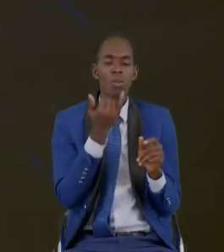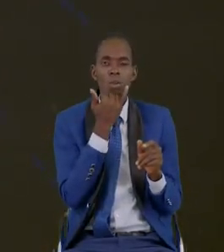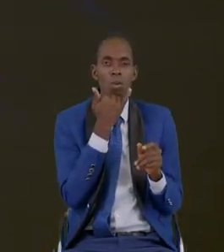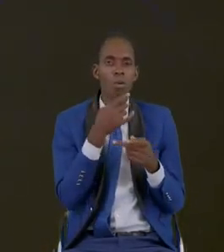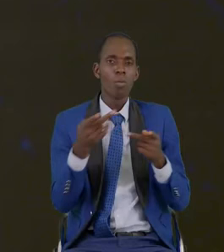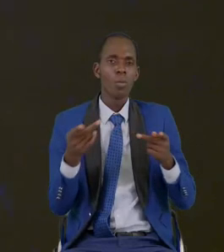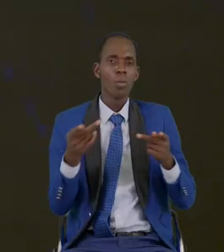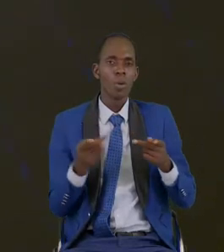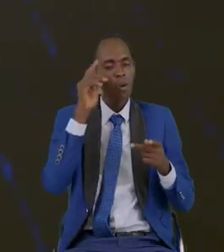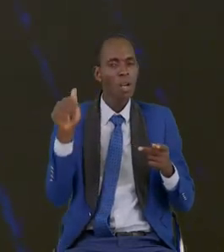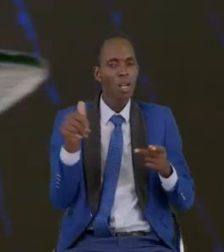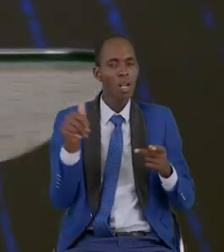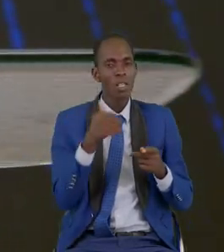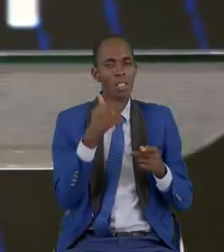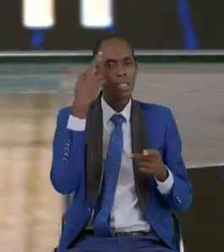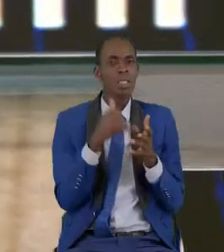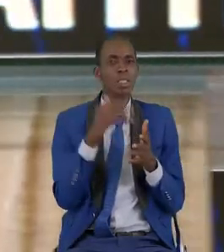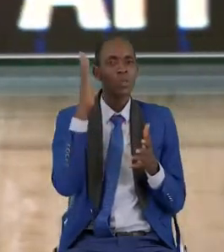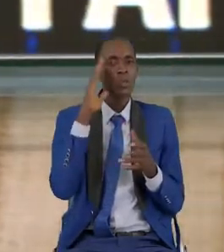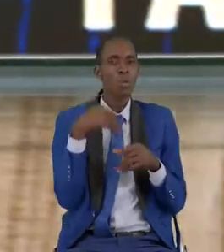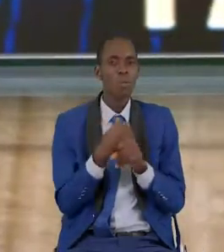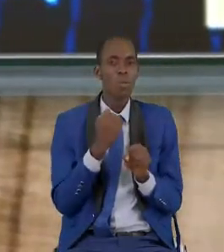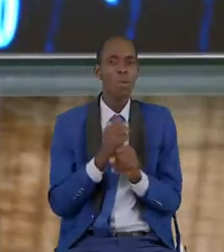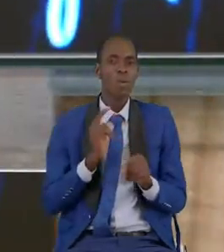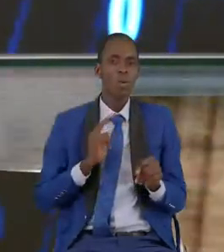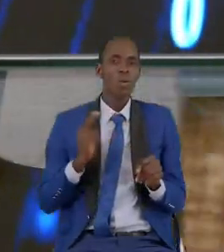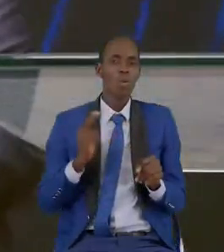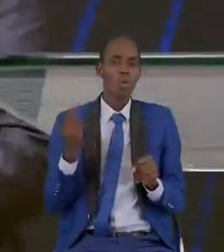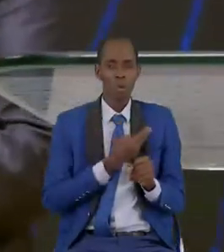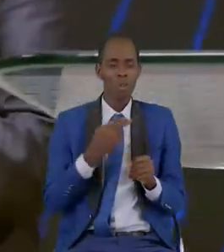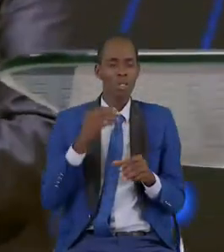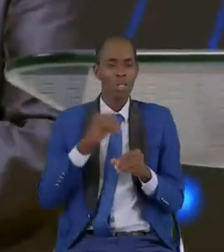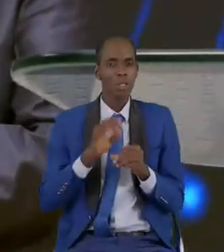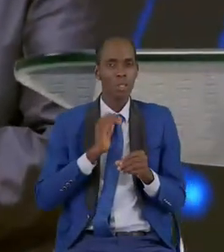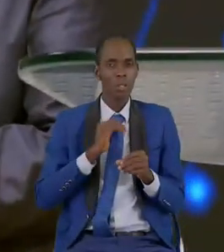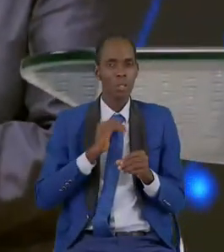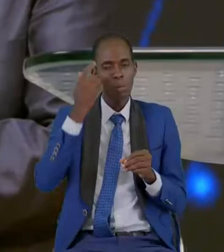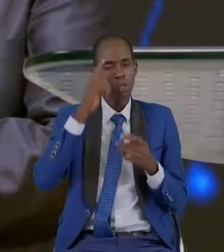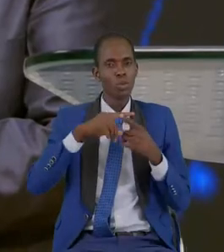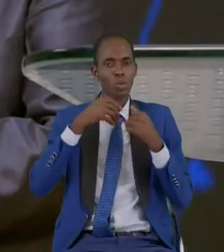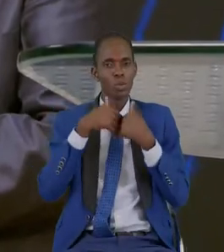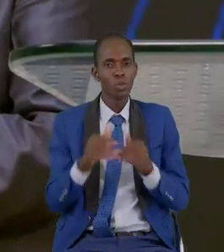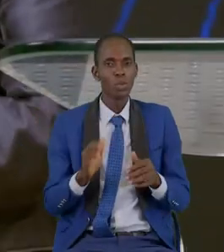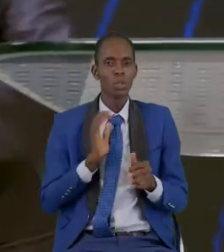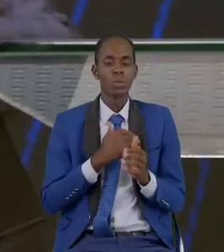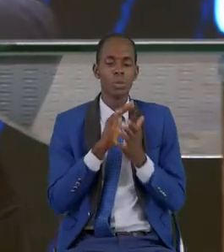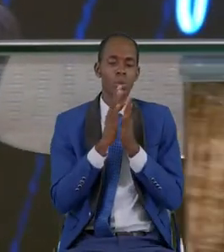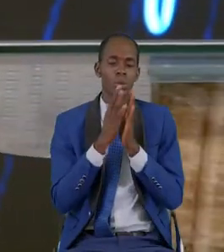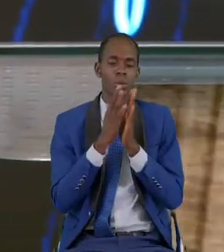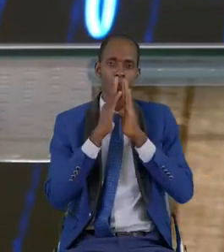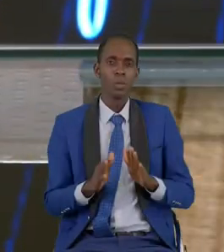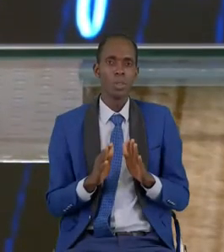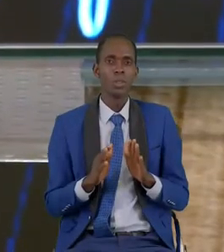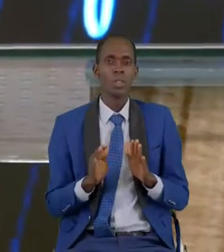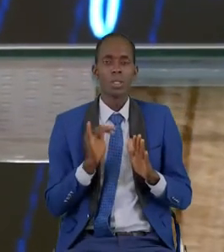reason, it will make us eventually lose and miss the kingdom of God,